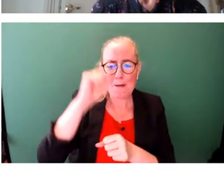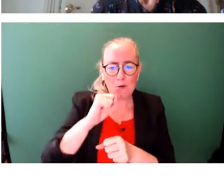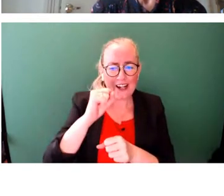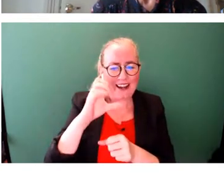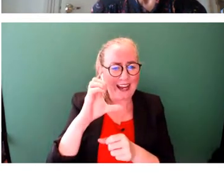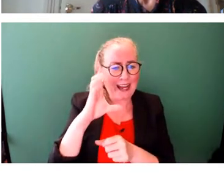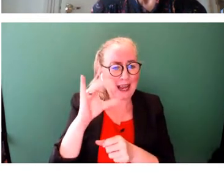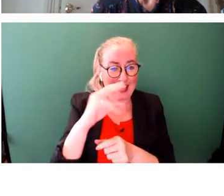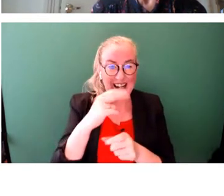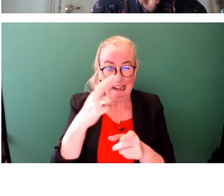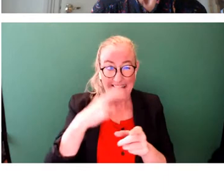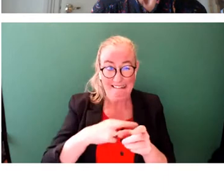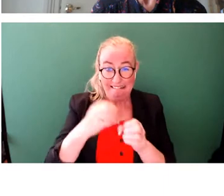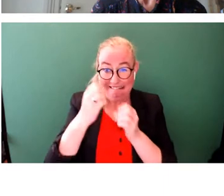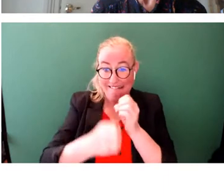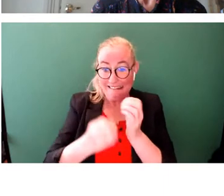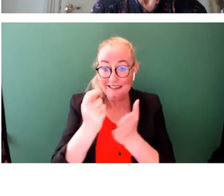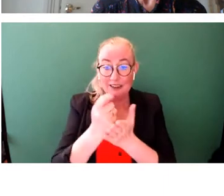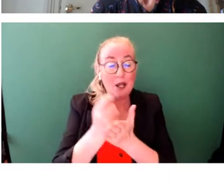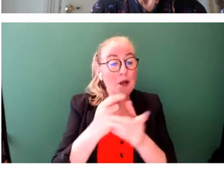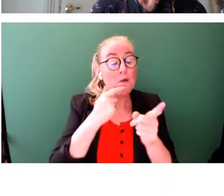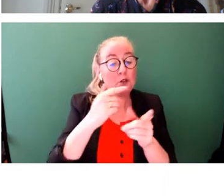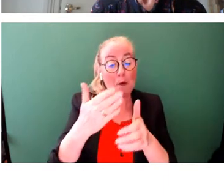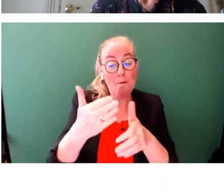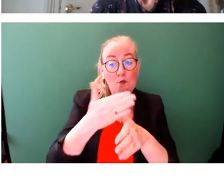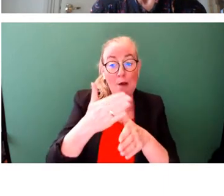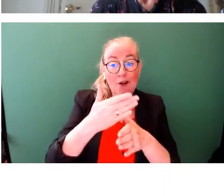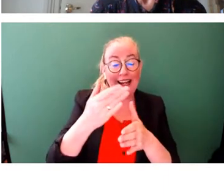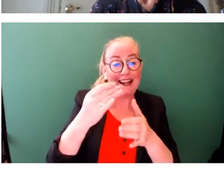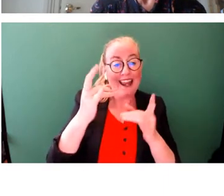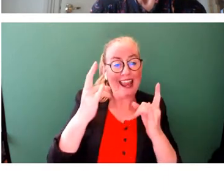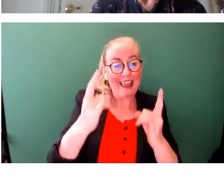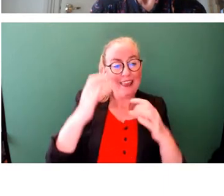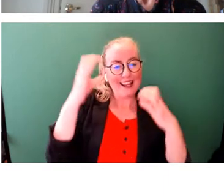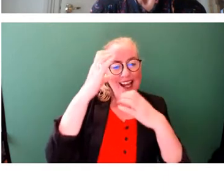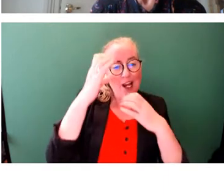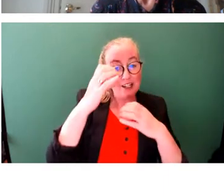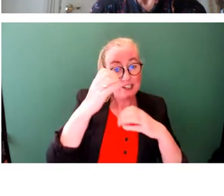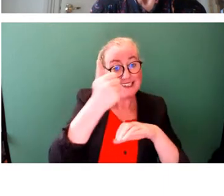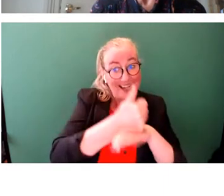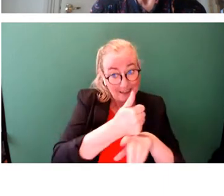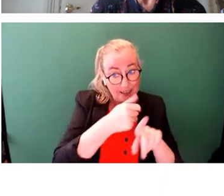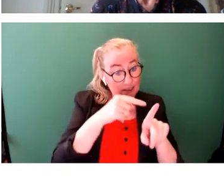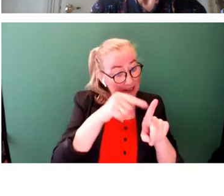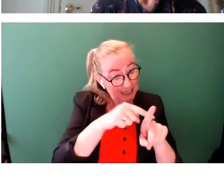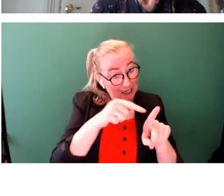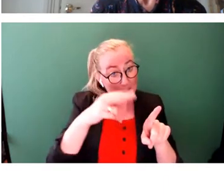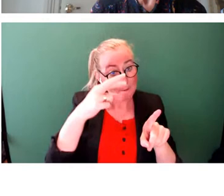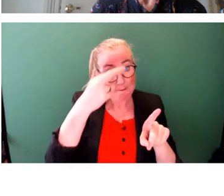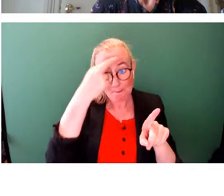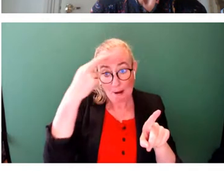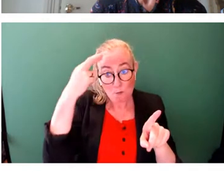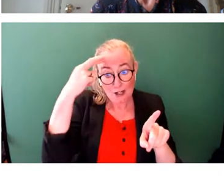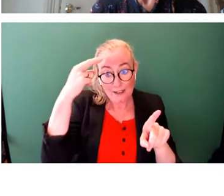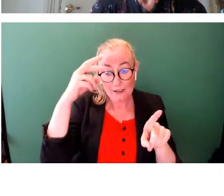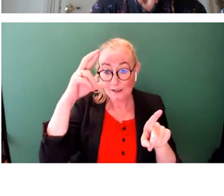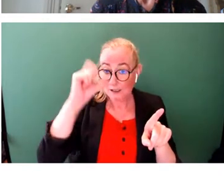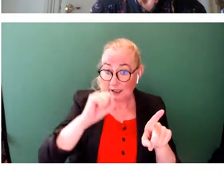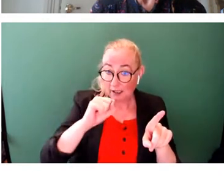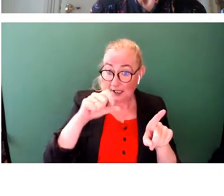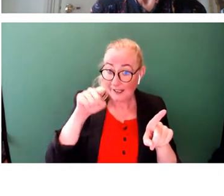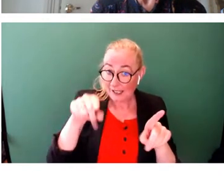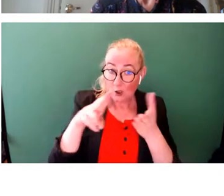end of our time, in the primary healthcare settings, is that something that's used for other disorders and not just dementia? Is